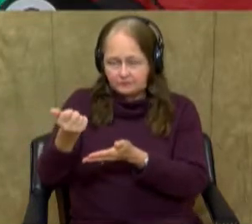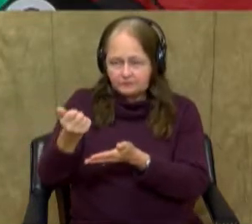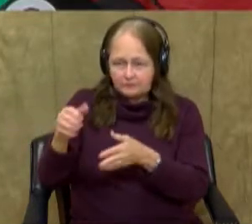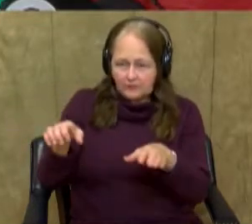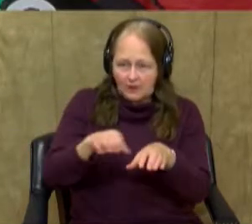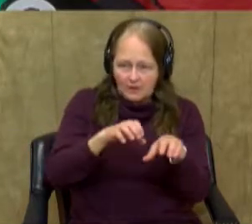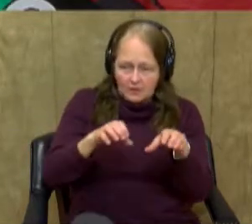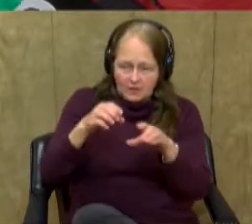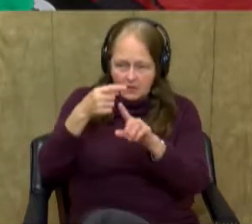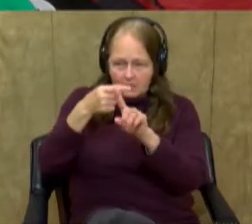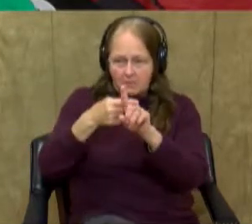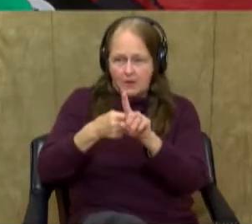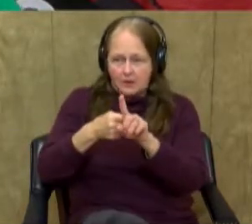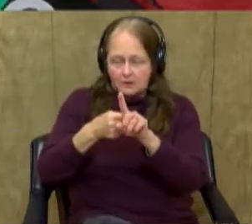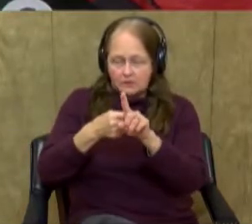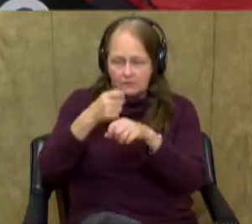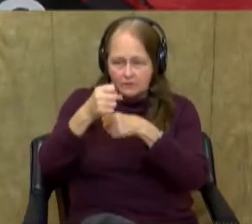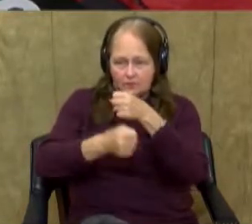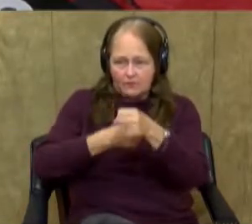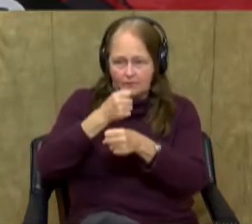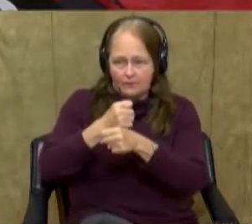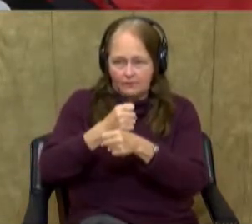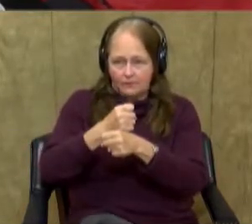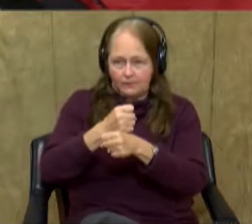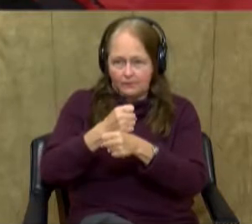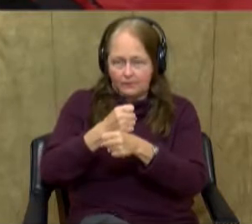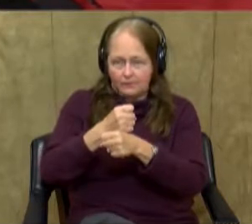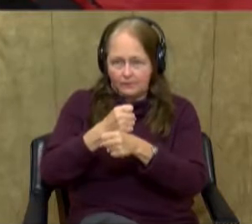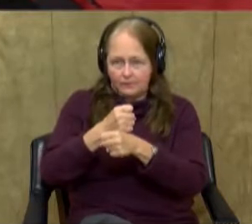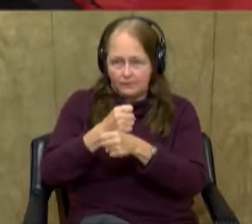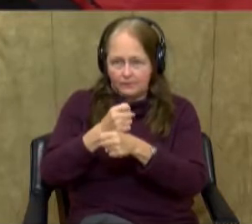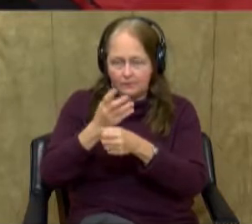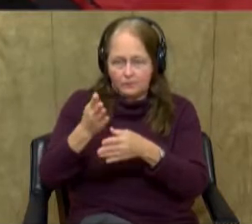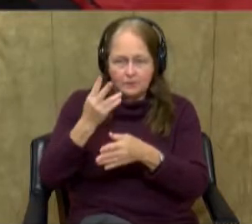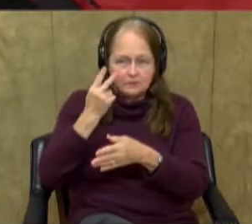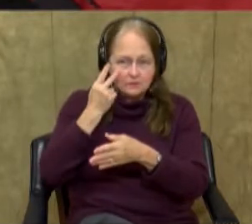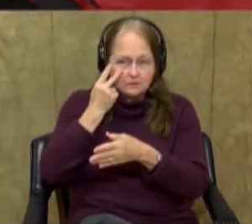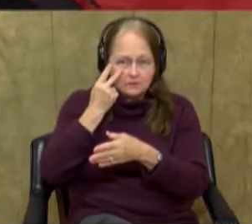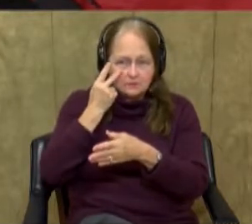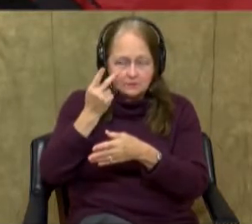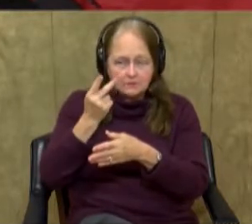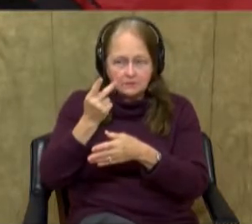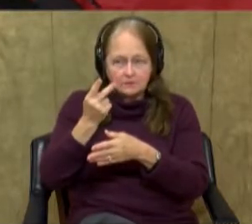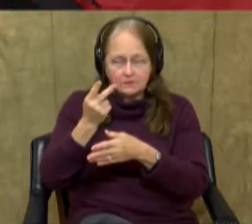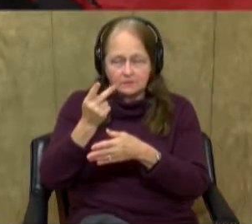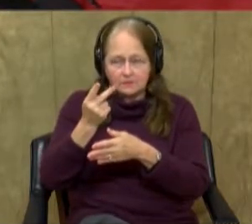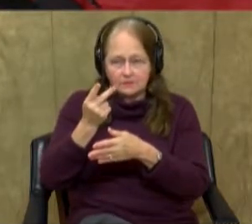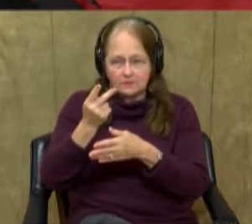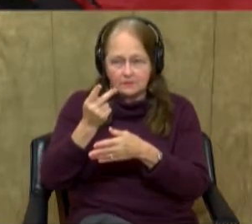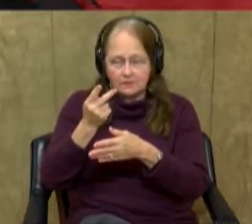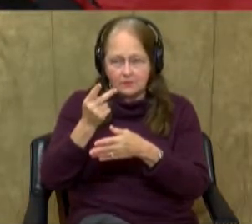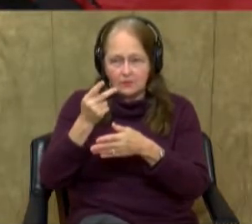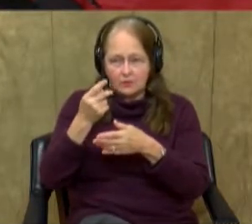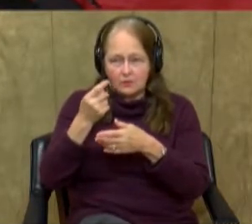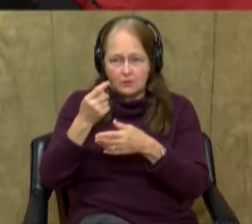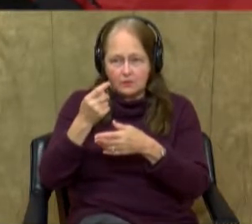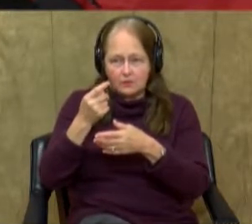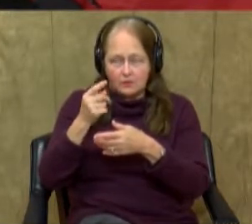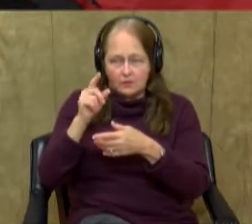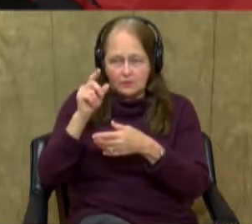activity to do our months of the year. You ready? If you watch Jack Hartman, you might have seen him doing it. Here we go. There